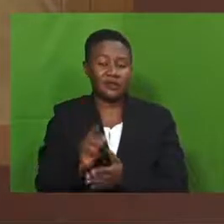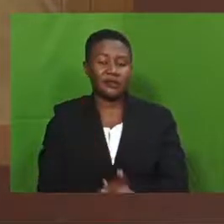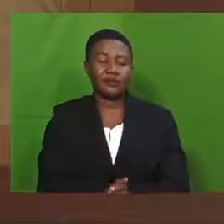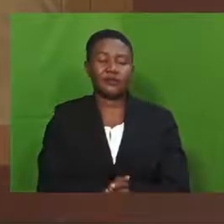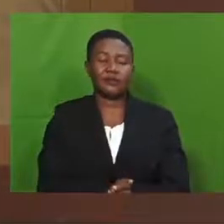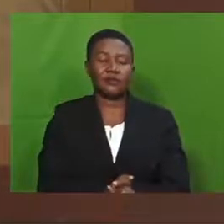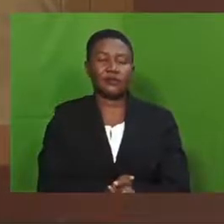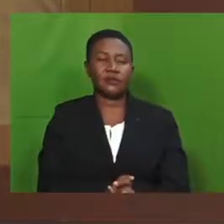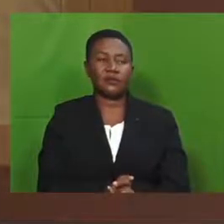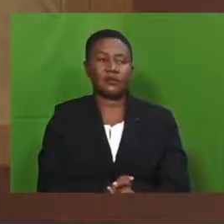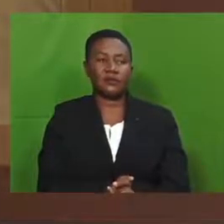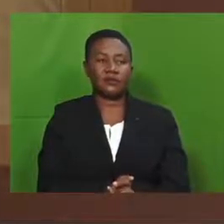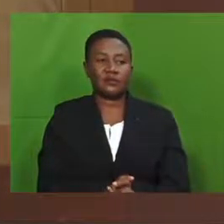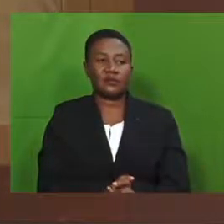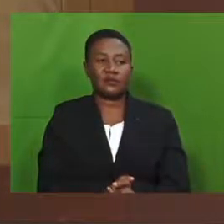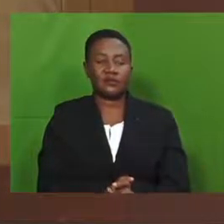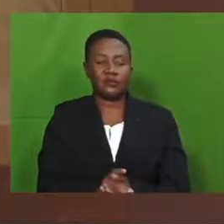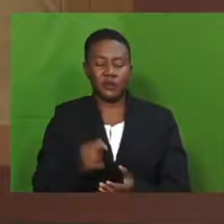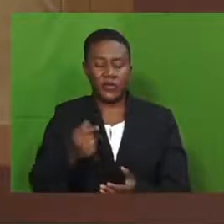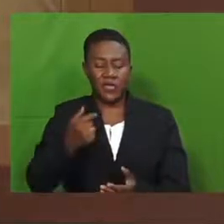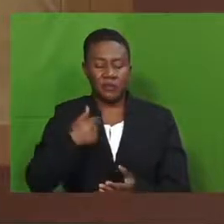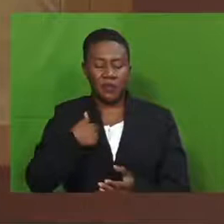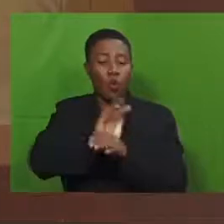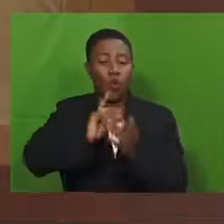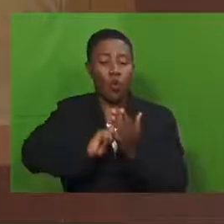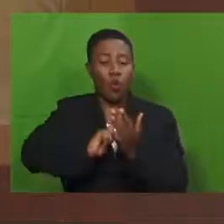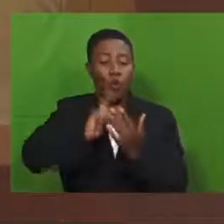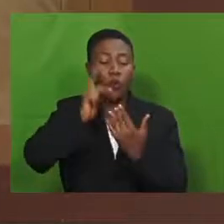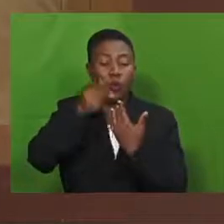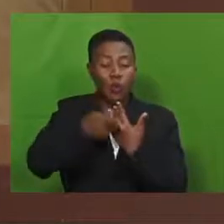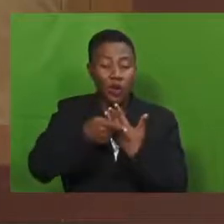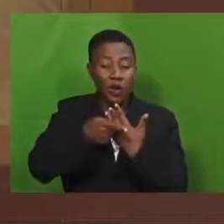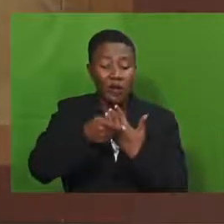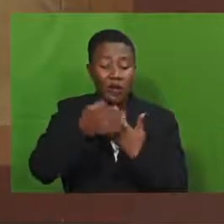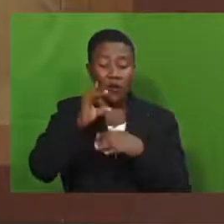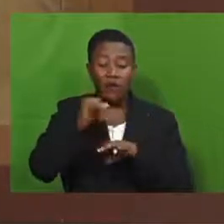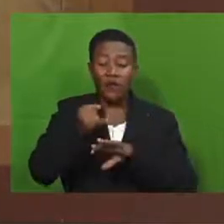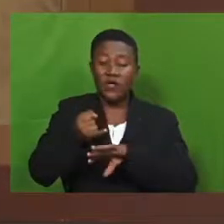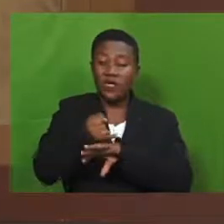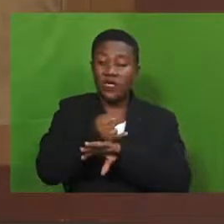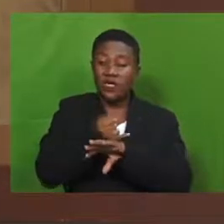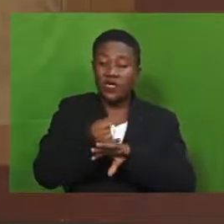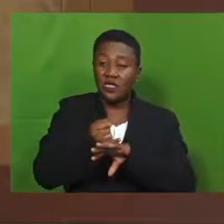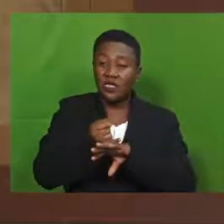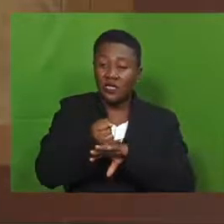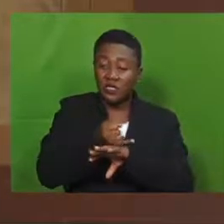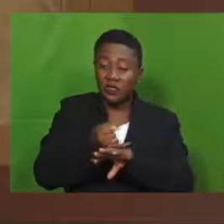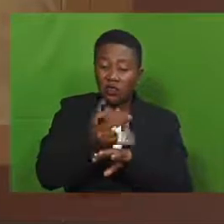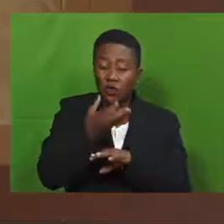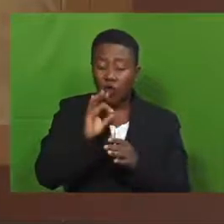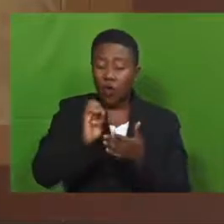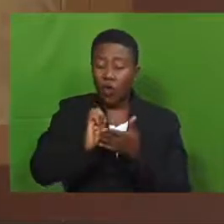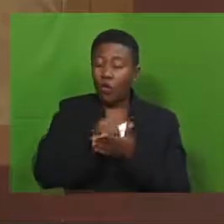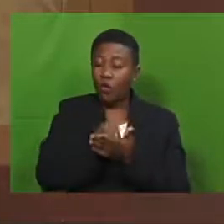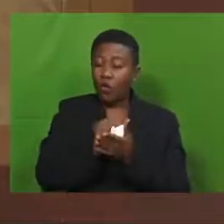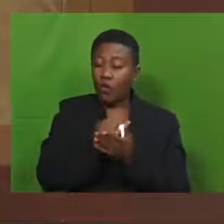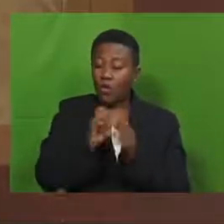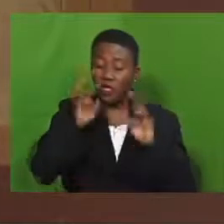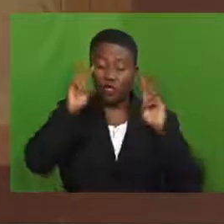I enrolled on a program Institute of Economic